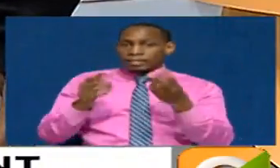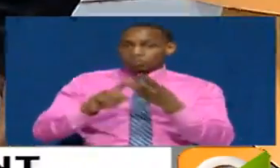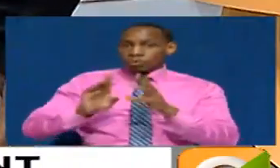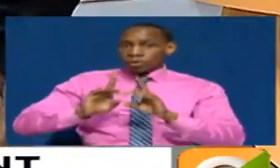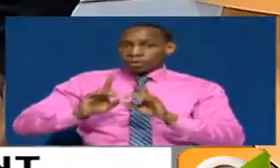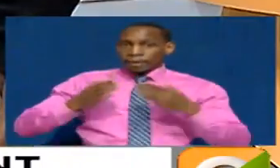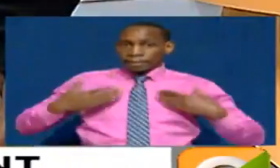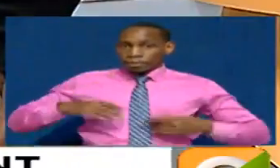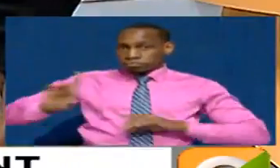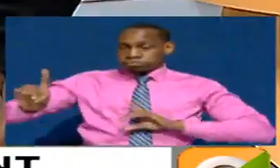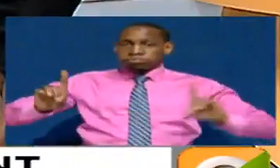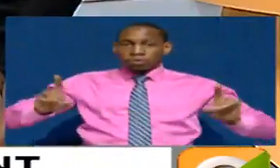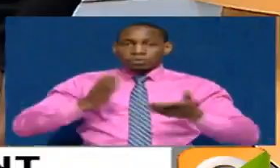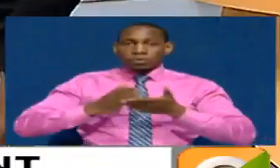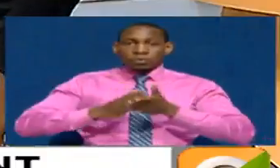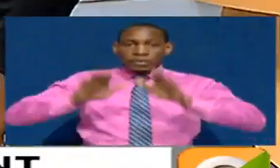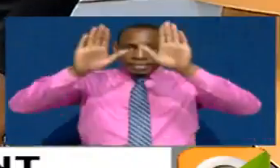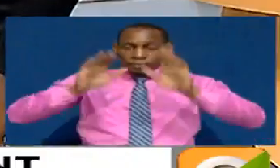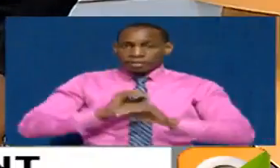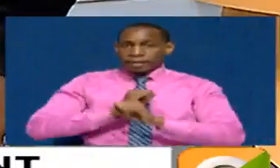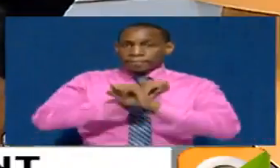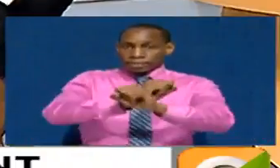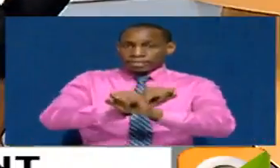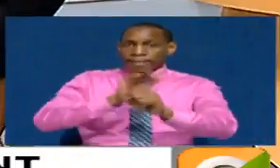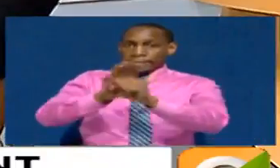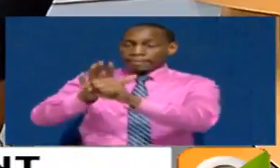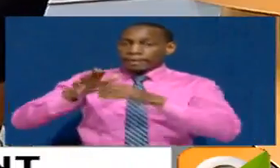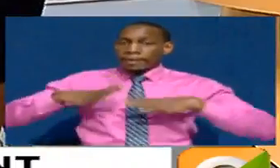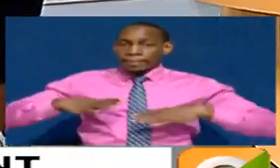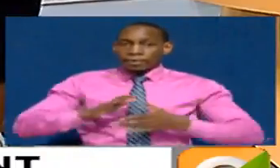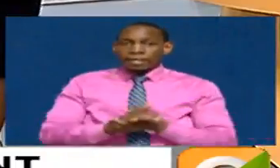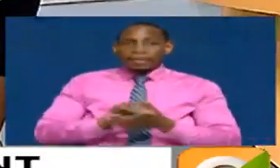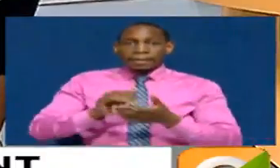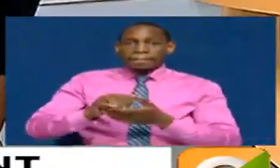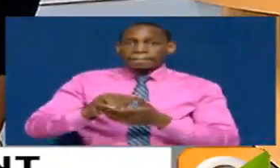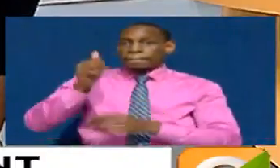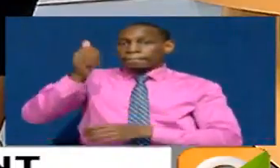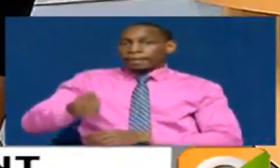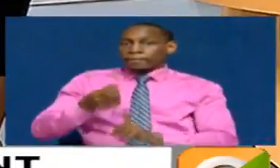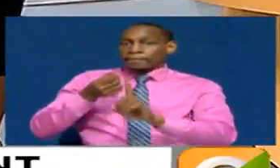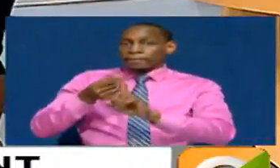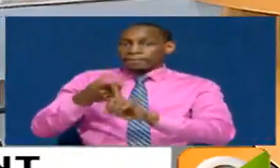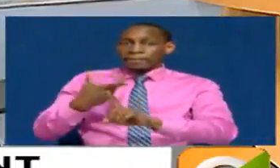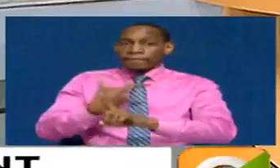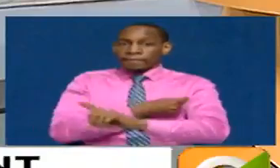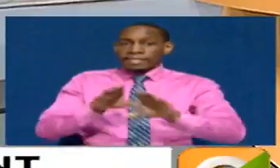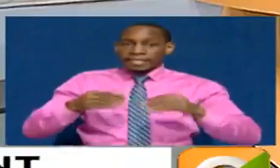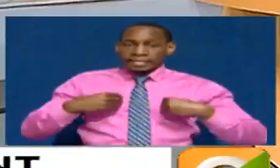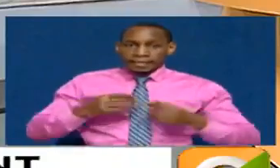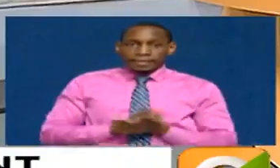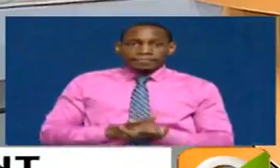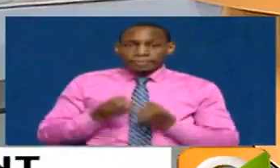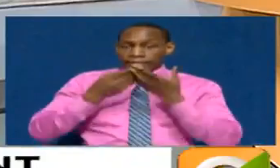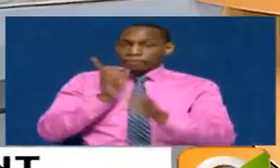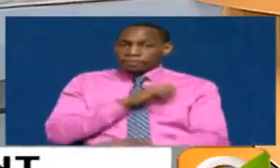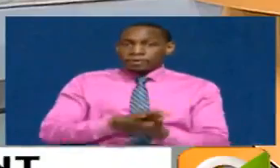physical distance are still very important to protect the majority of the population who are yet to get vaccinated. That is all you need